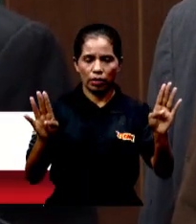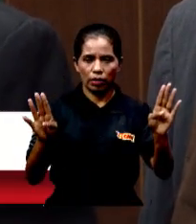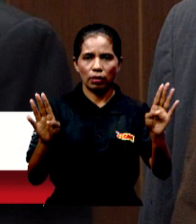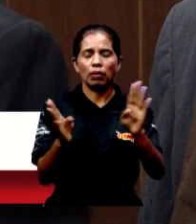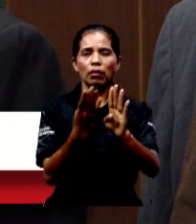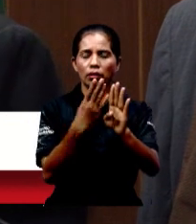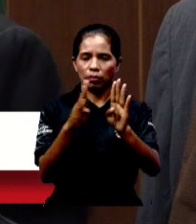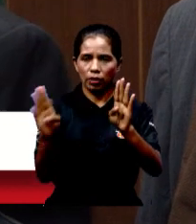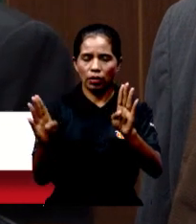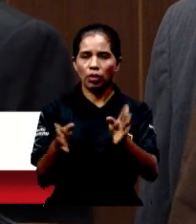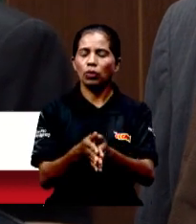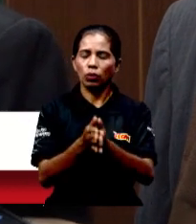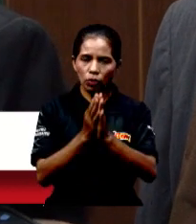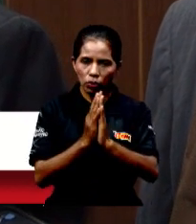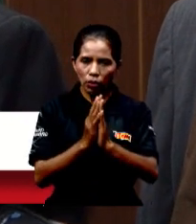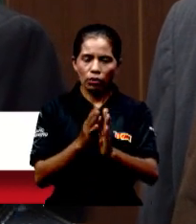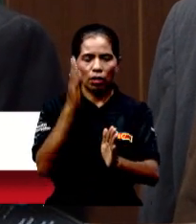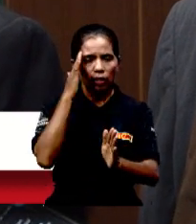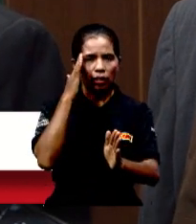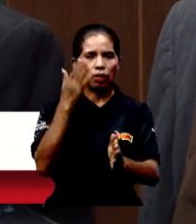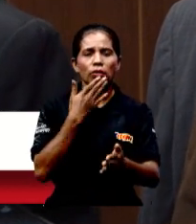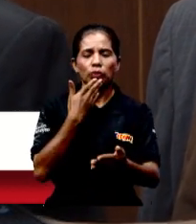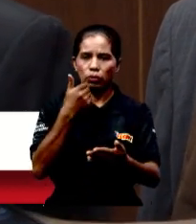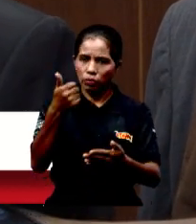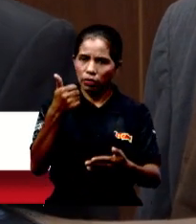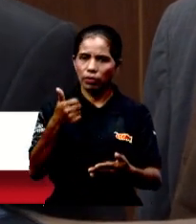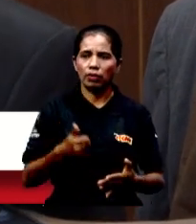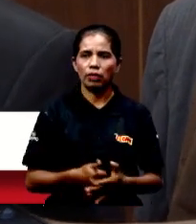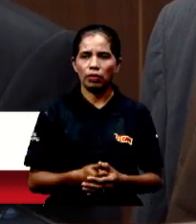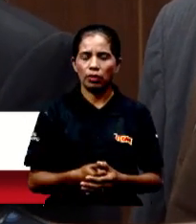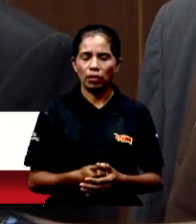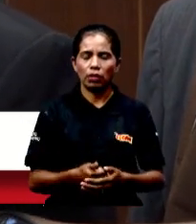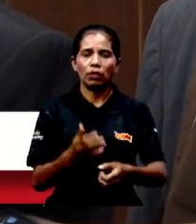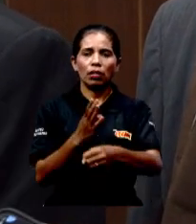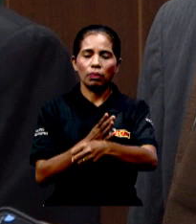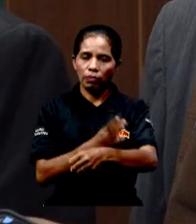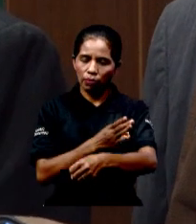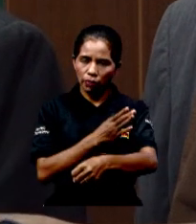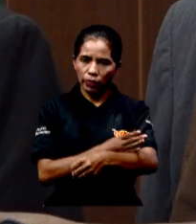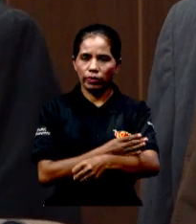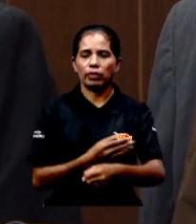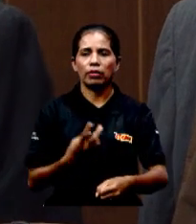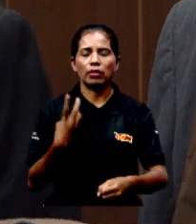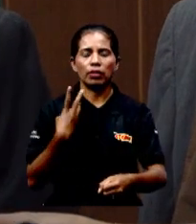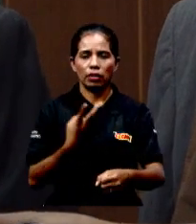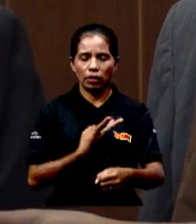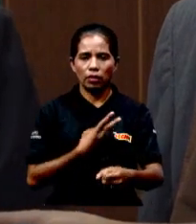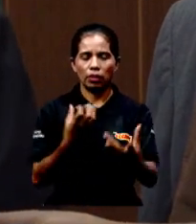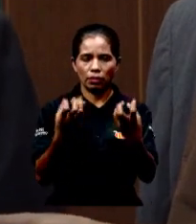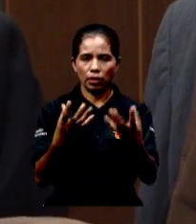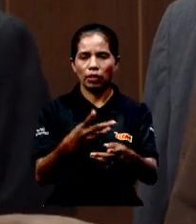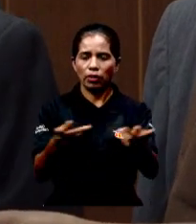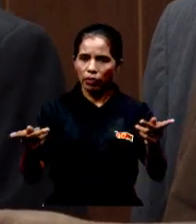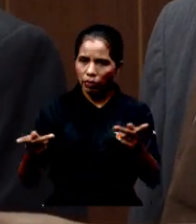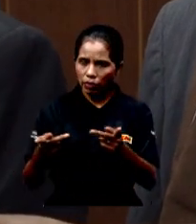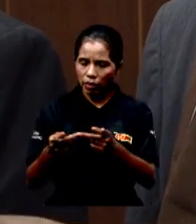to us to know better the improvement in many, many areas, many,